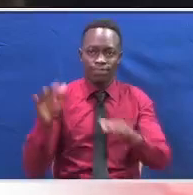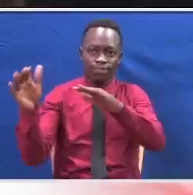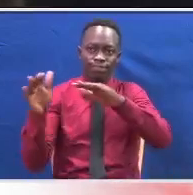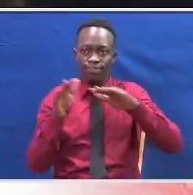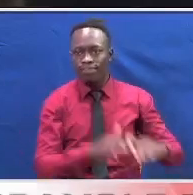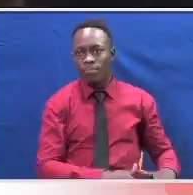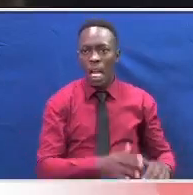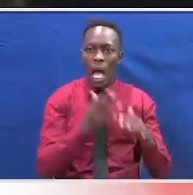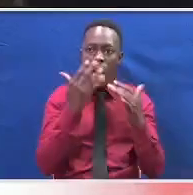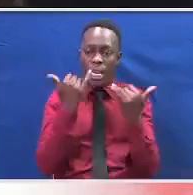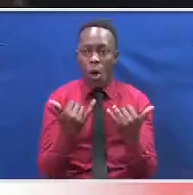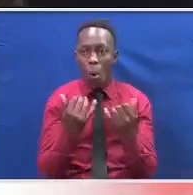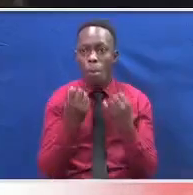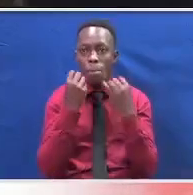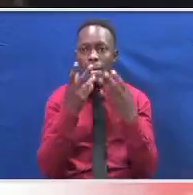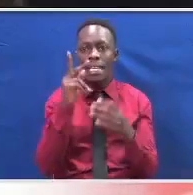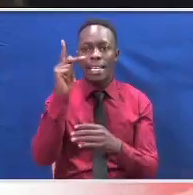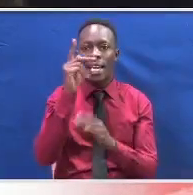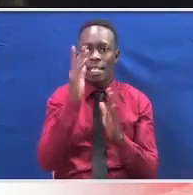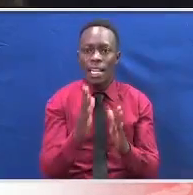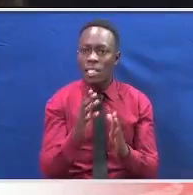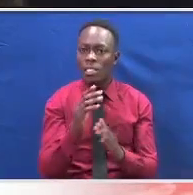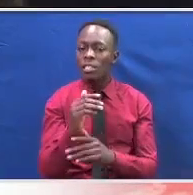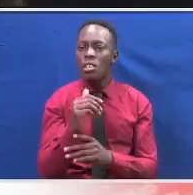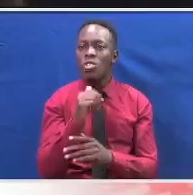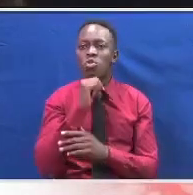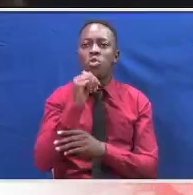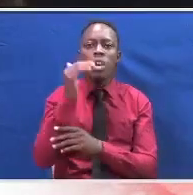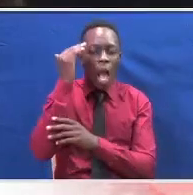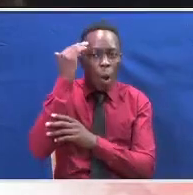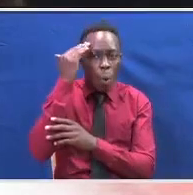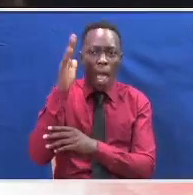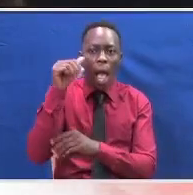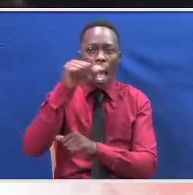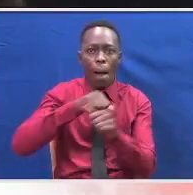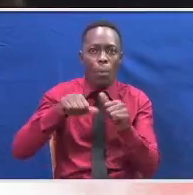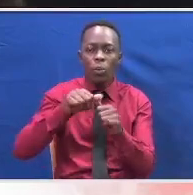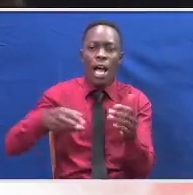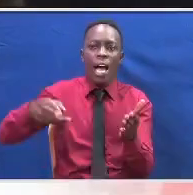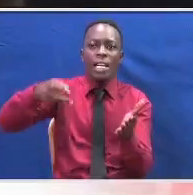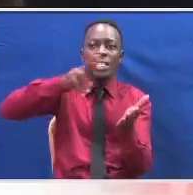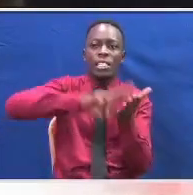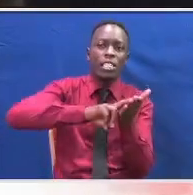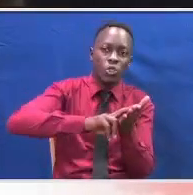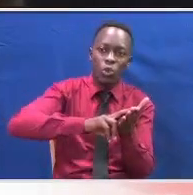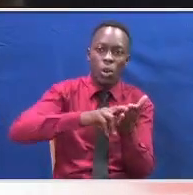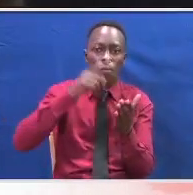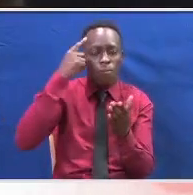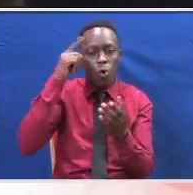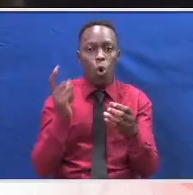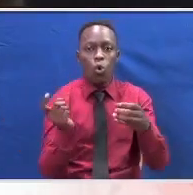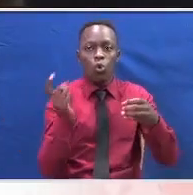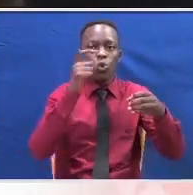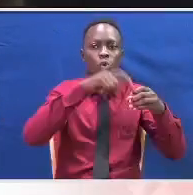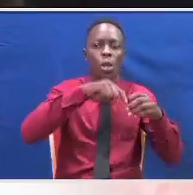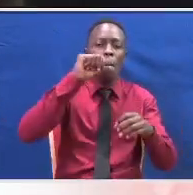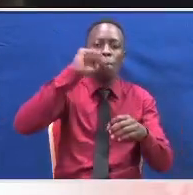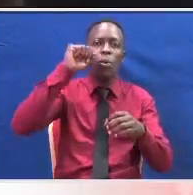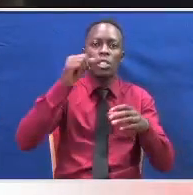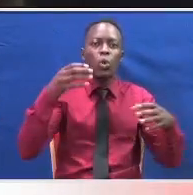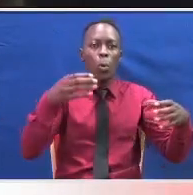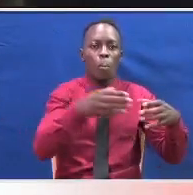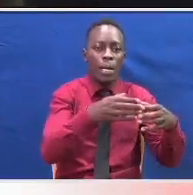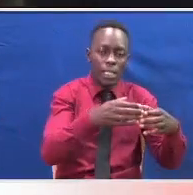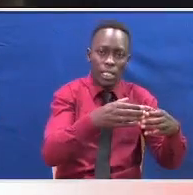Majority of Kenyans are unaware about the registration process of joining a political party. According to the